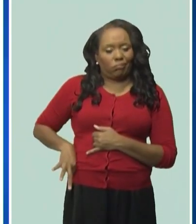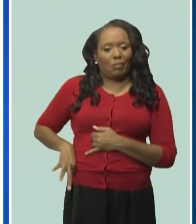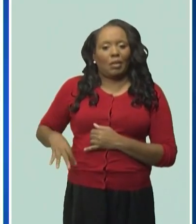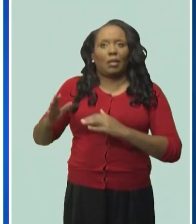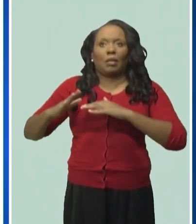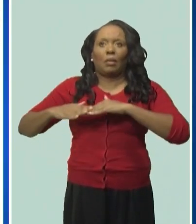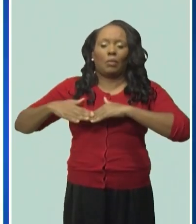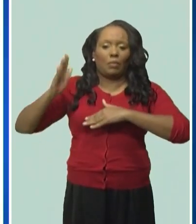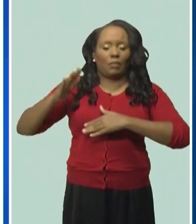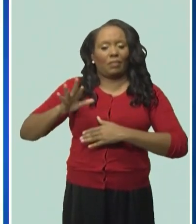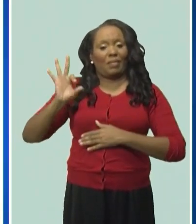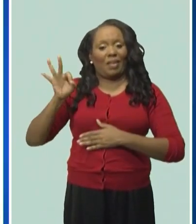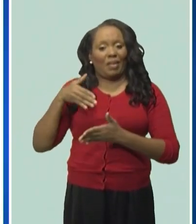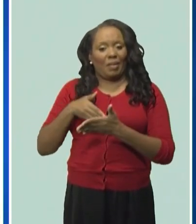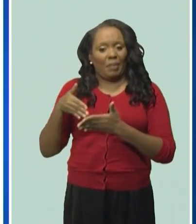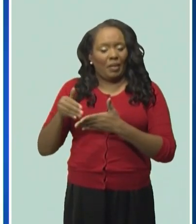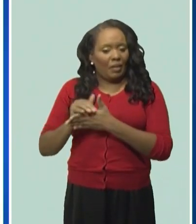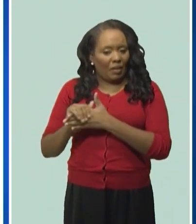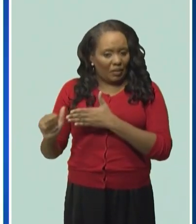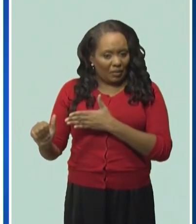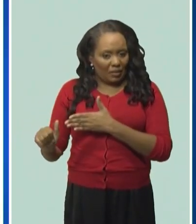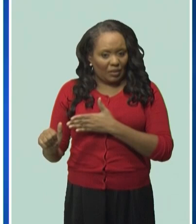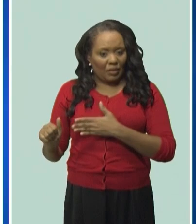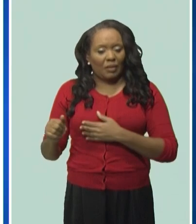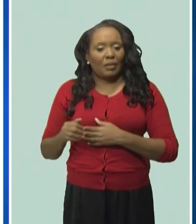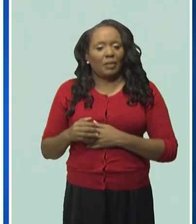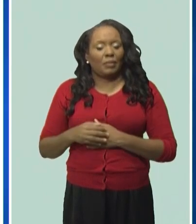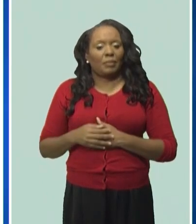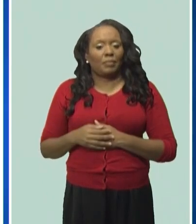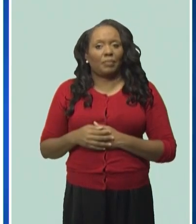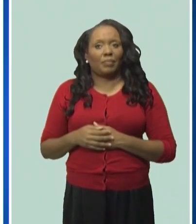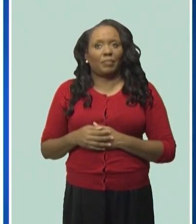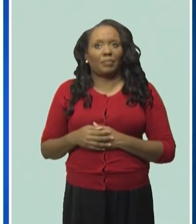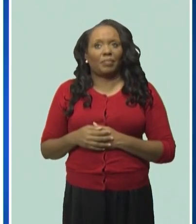excess of $9 million for